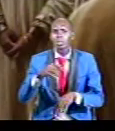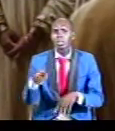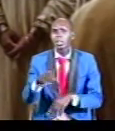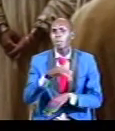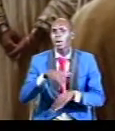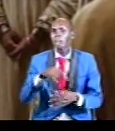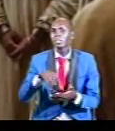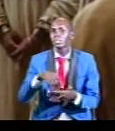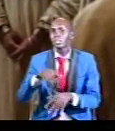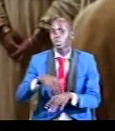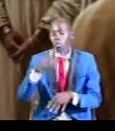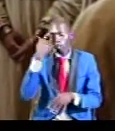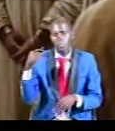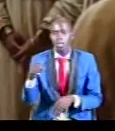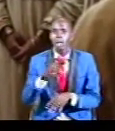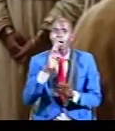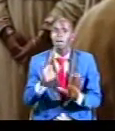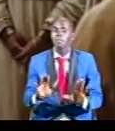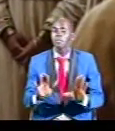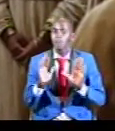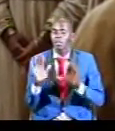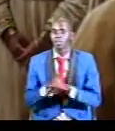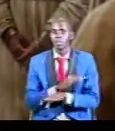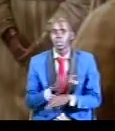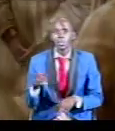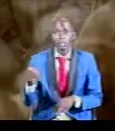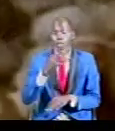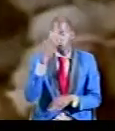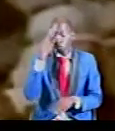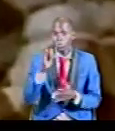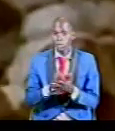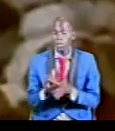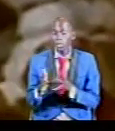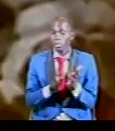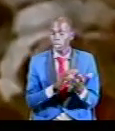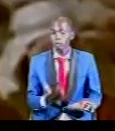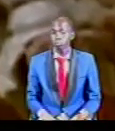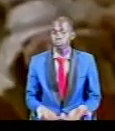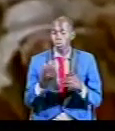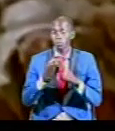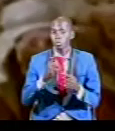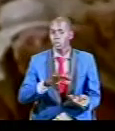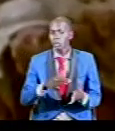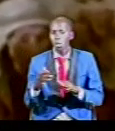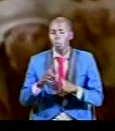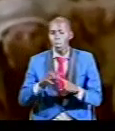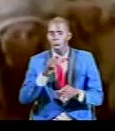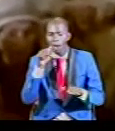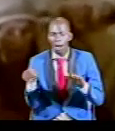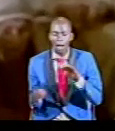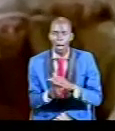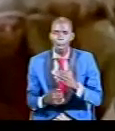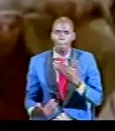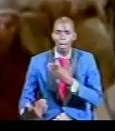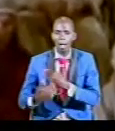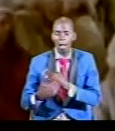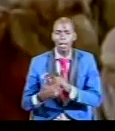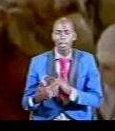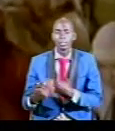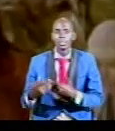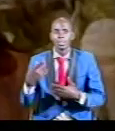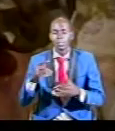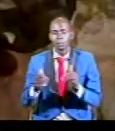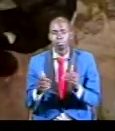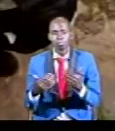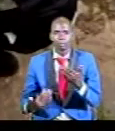they were fearful. They knew Christ rose from the dead, but they were locked behind the doors. Don't you know those new converts,